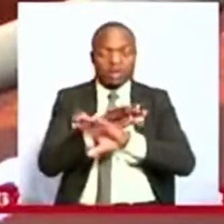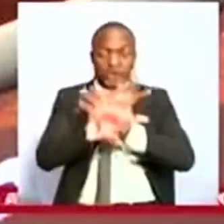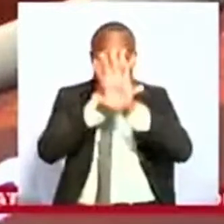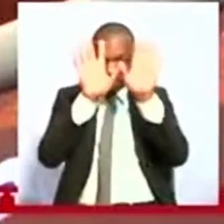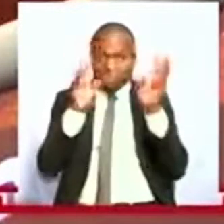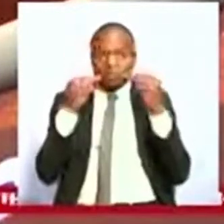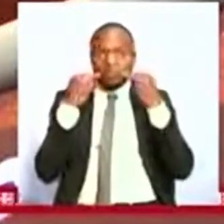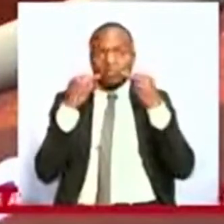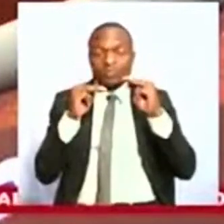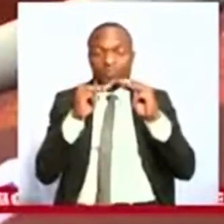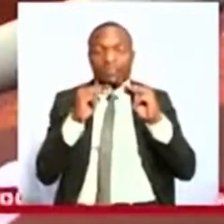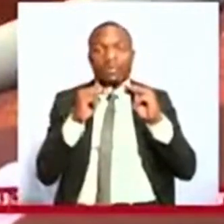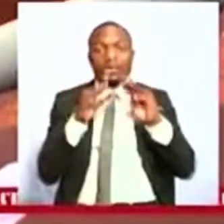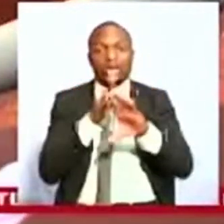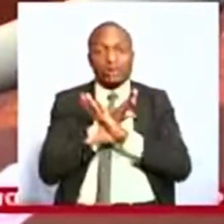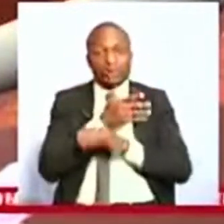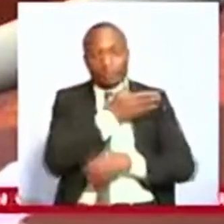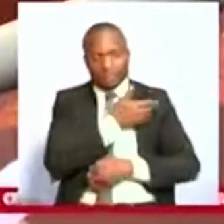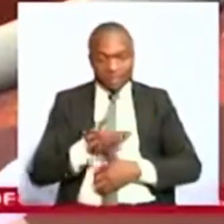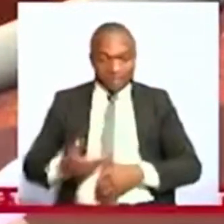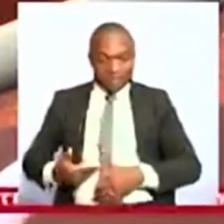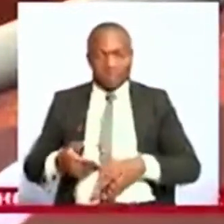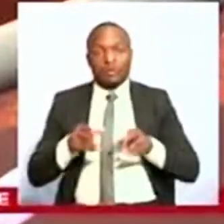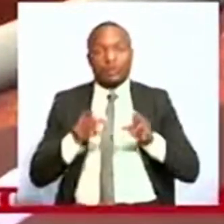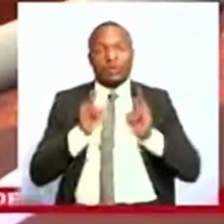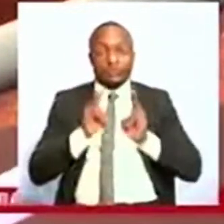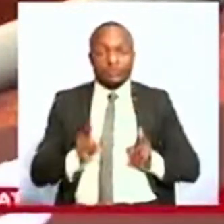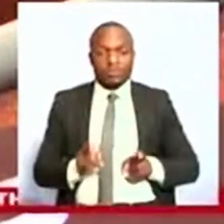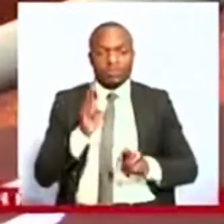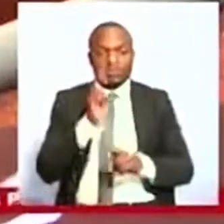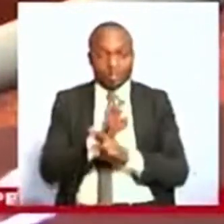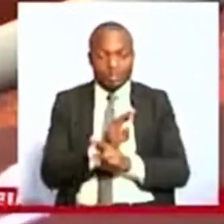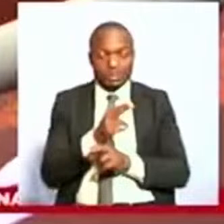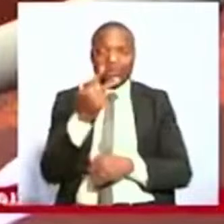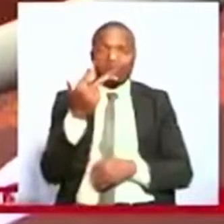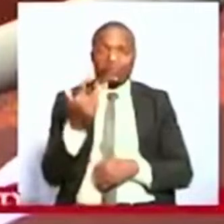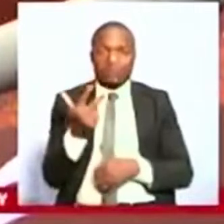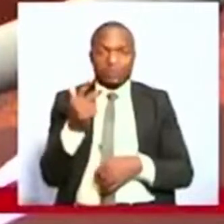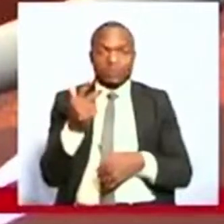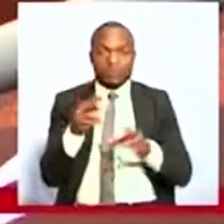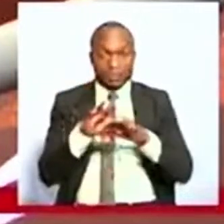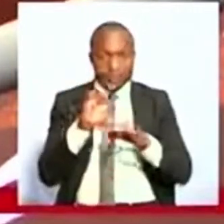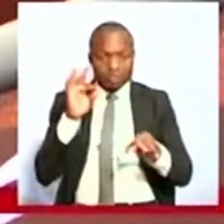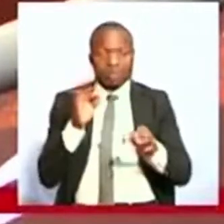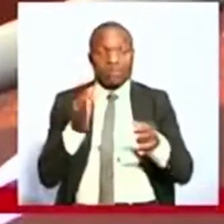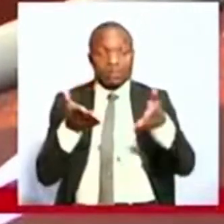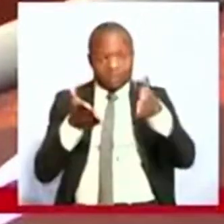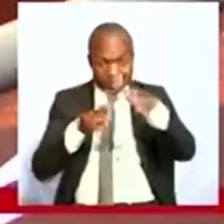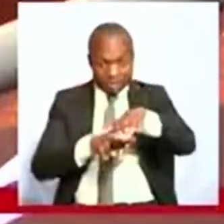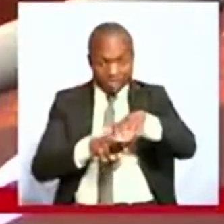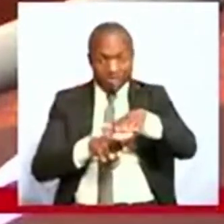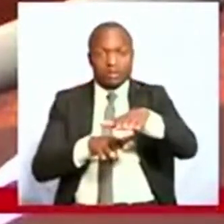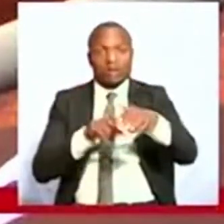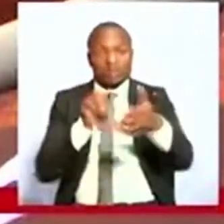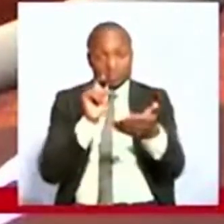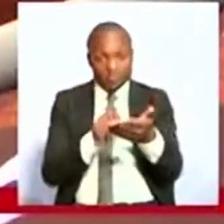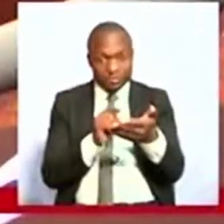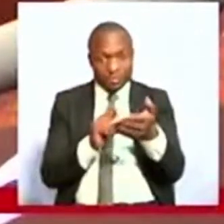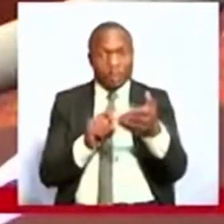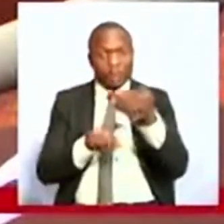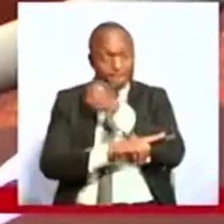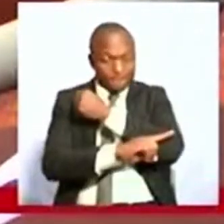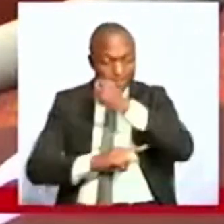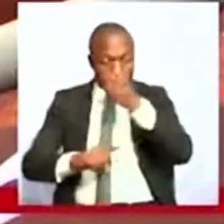is dedicated to human rights and the preservation of life. 3. It was found that the death row phenomenon relating to torture